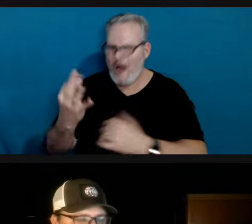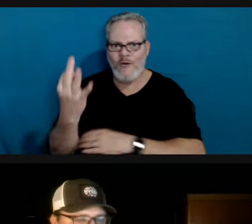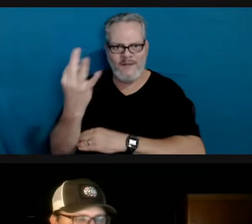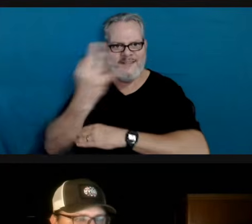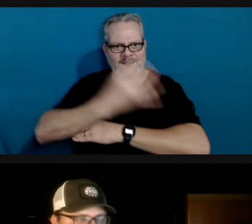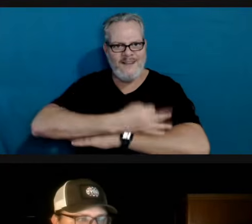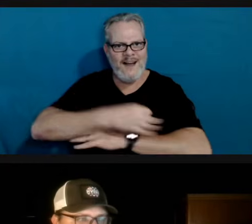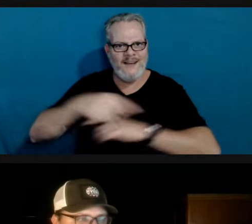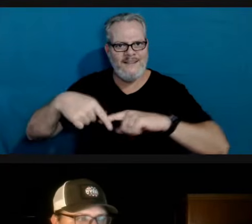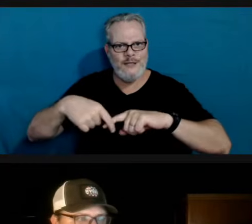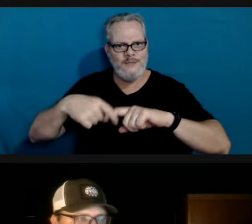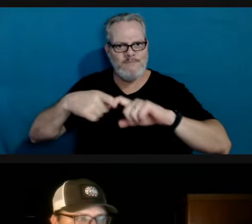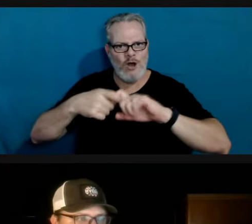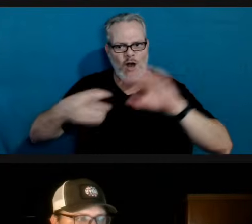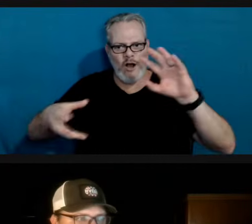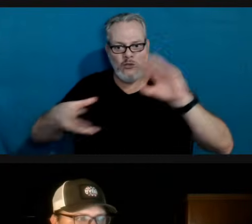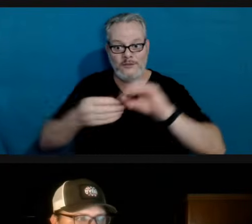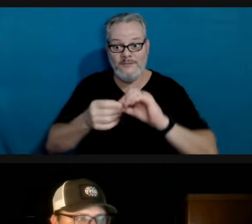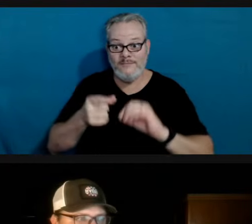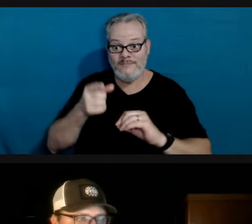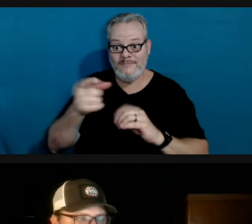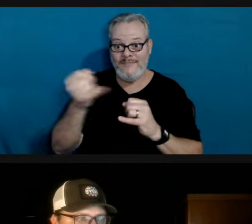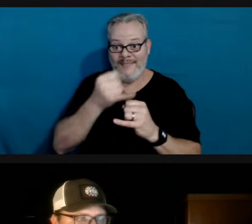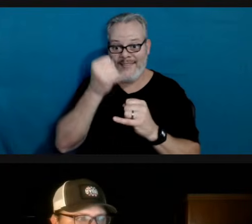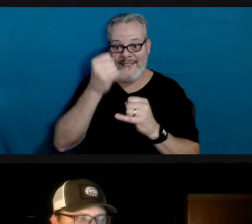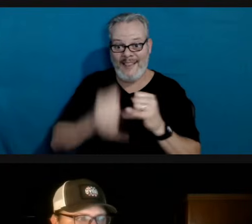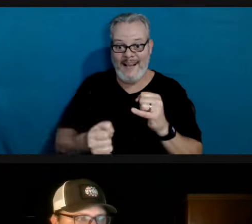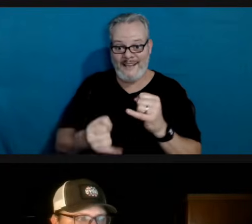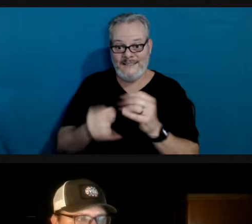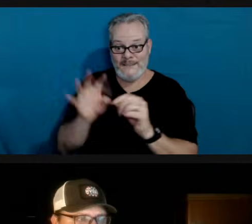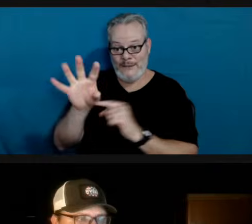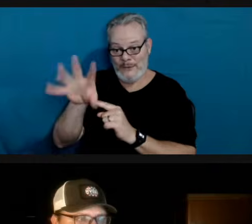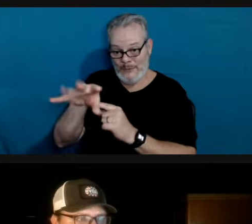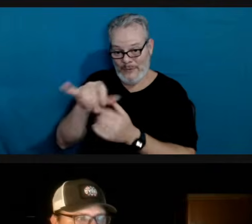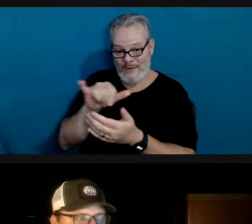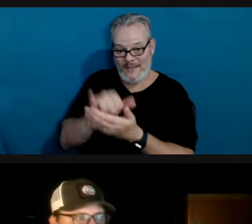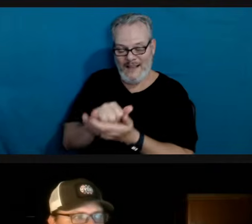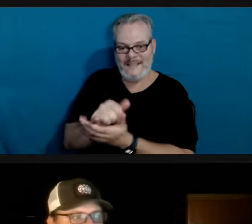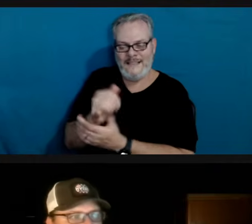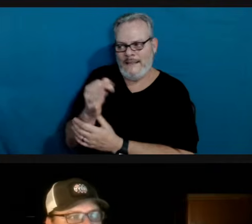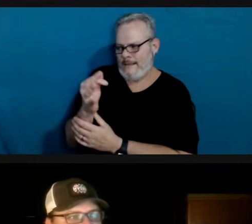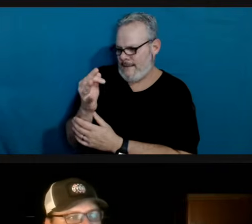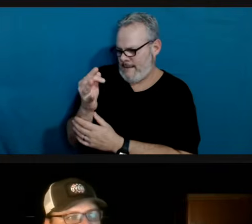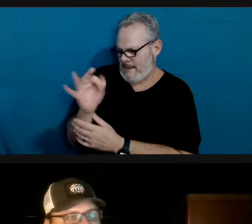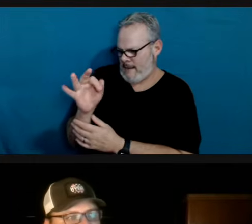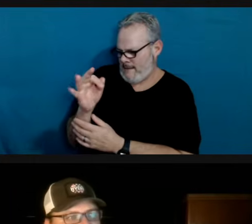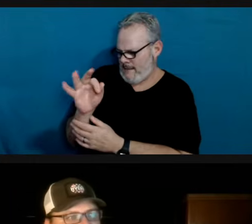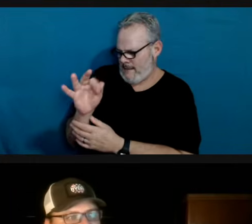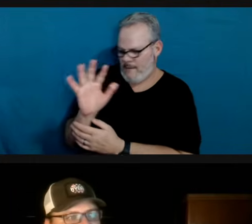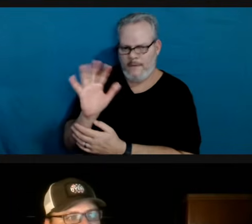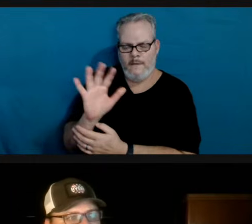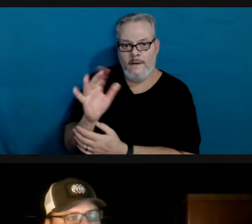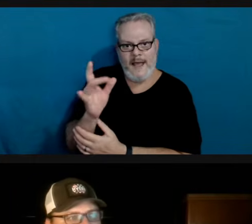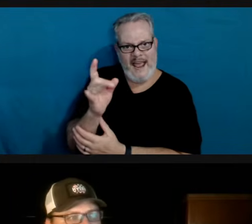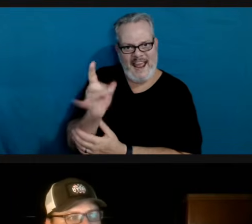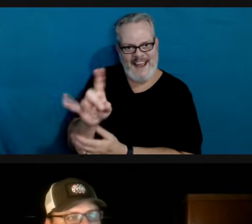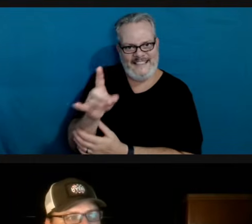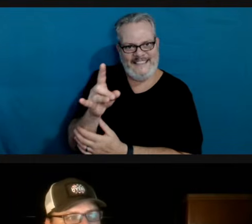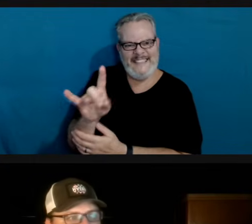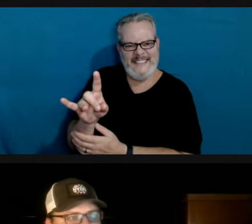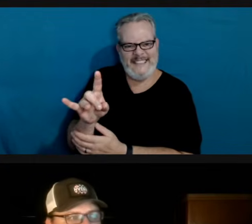Yeah. Here's one last shot. This is on the 19th, 18th. Some more glows going